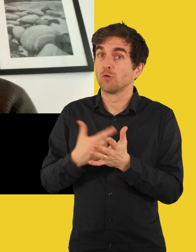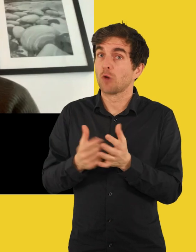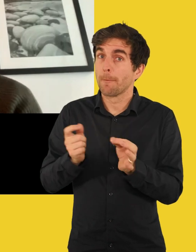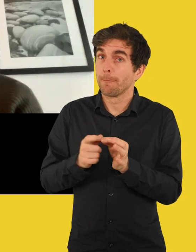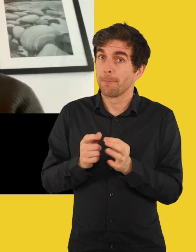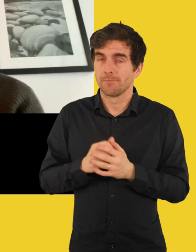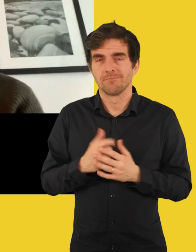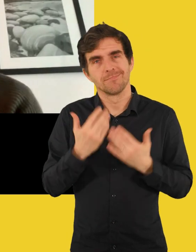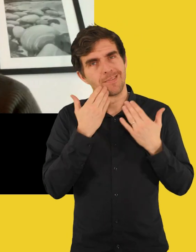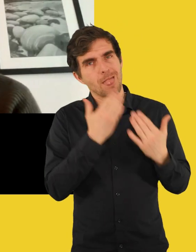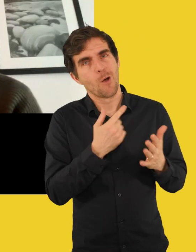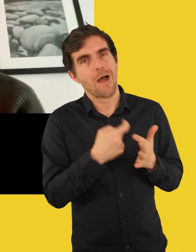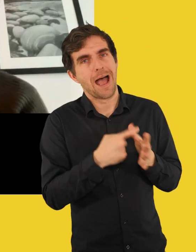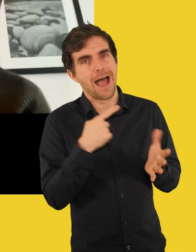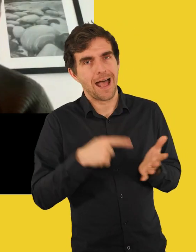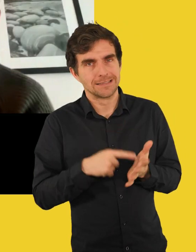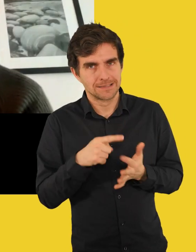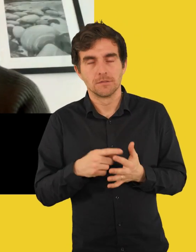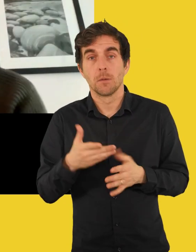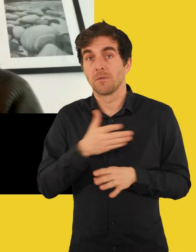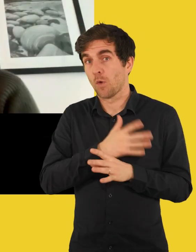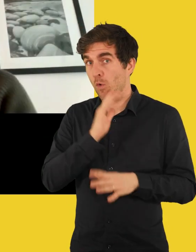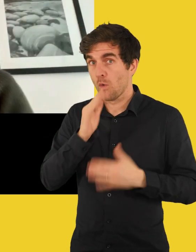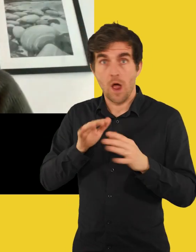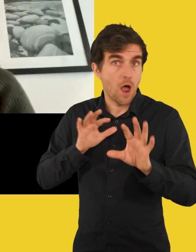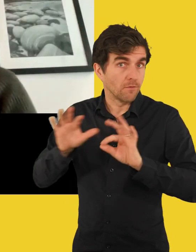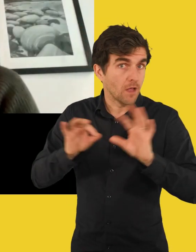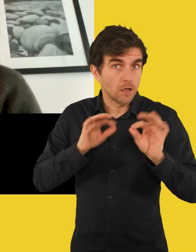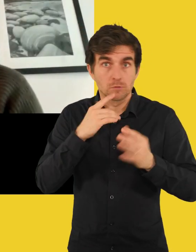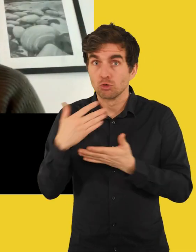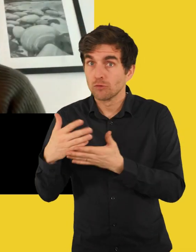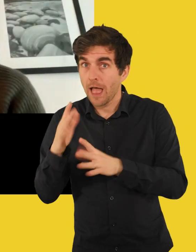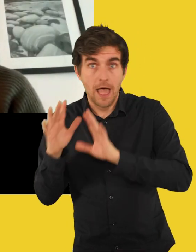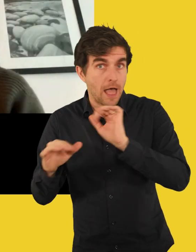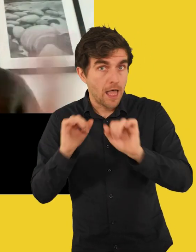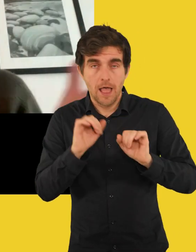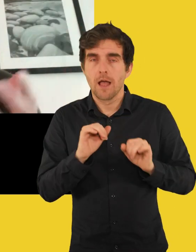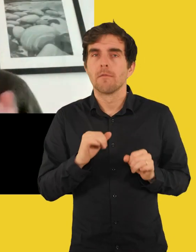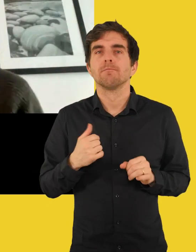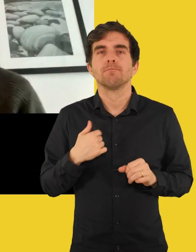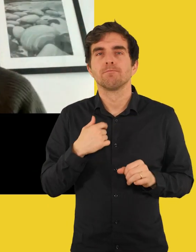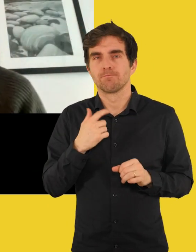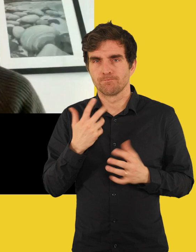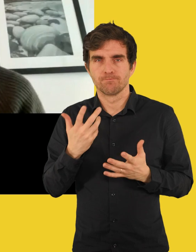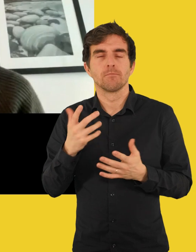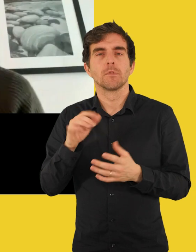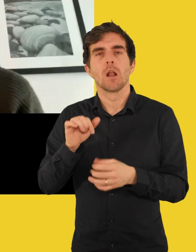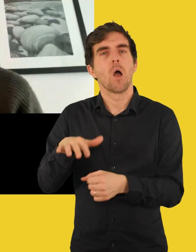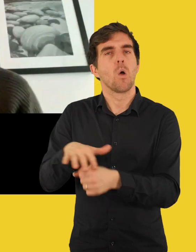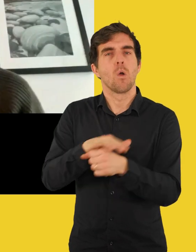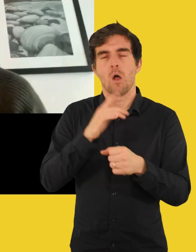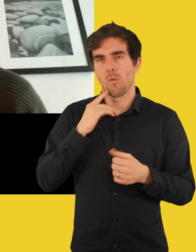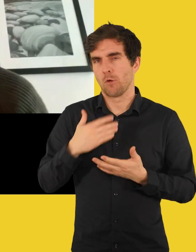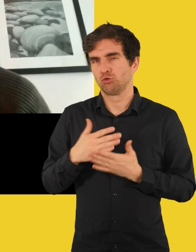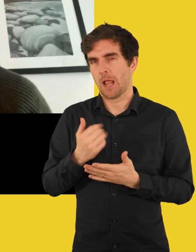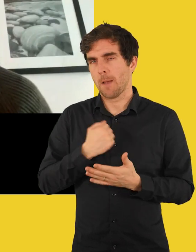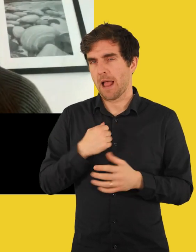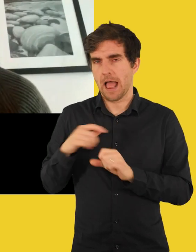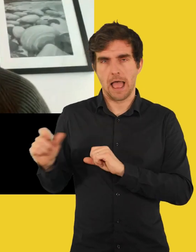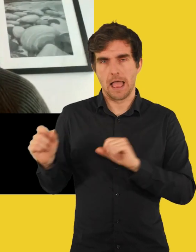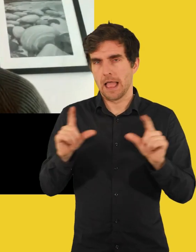hand back to you, Rob. Thank you, Kate. Before I invite people to come and share about their local